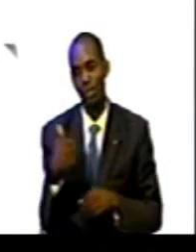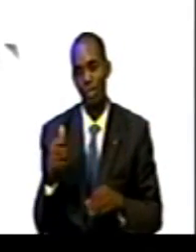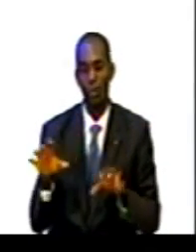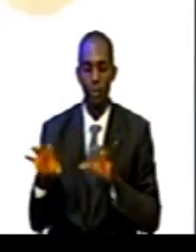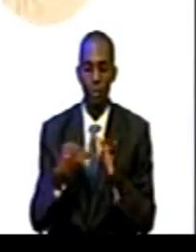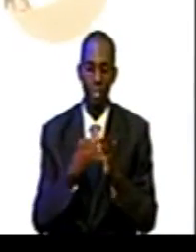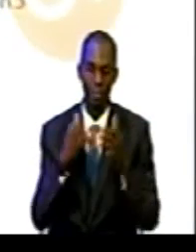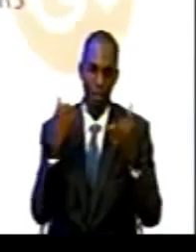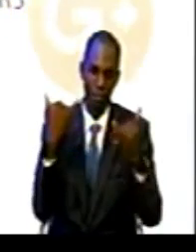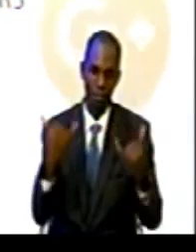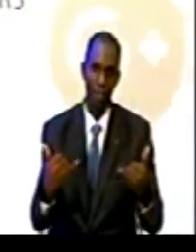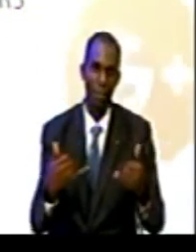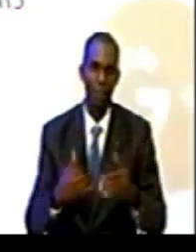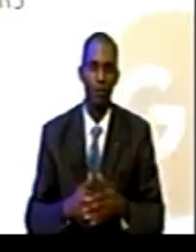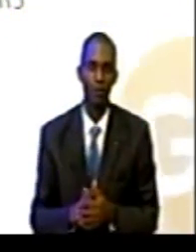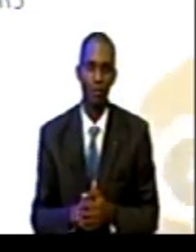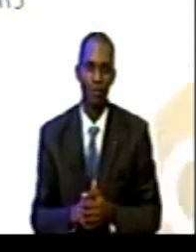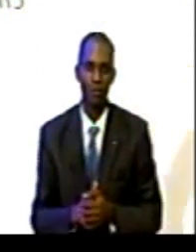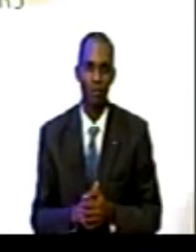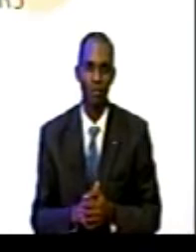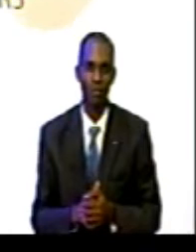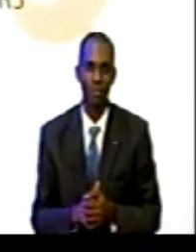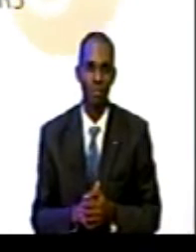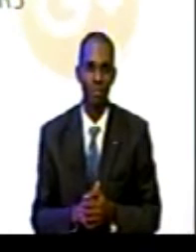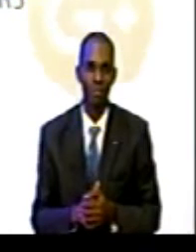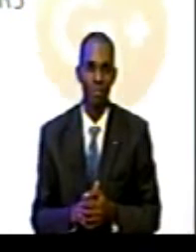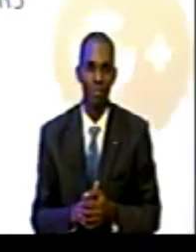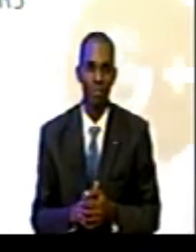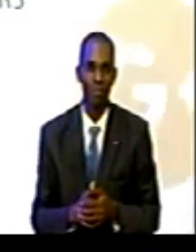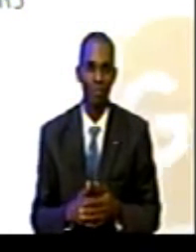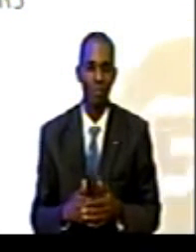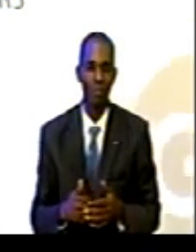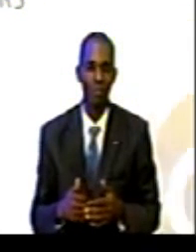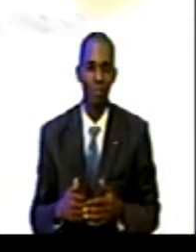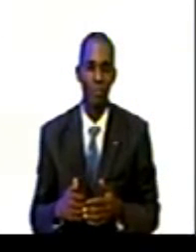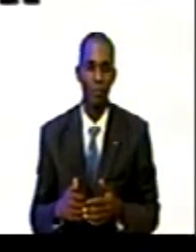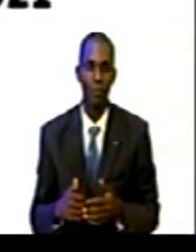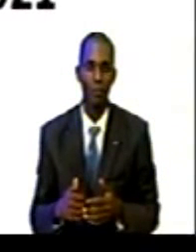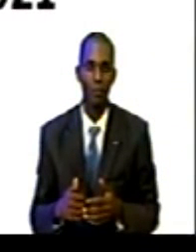to connect others. Do it now.